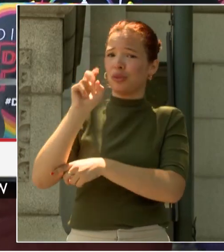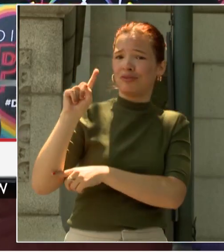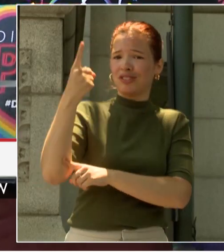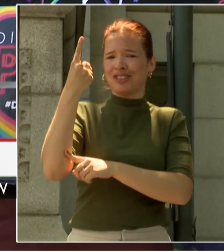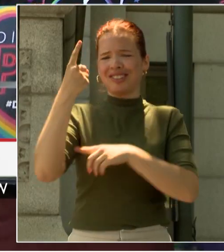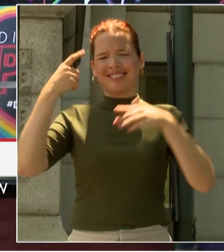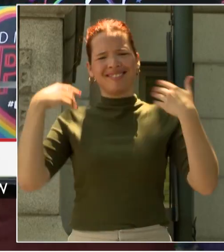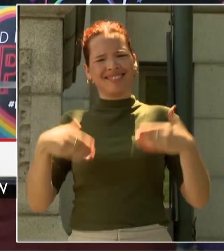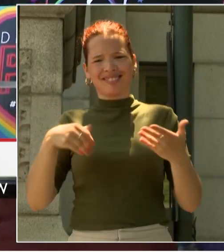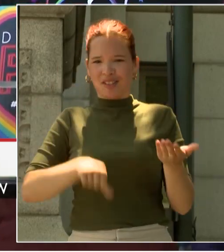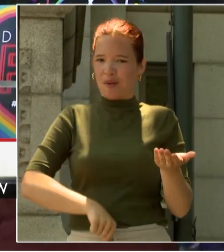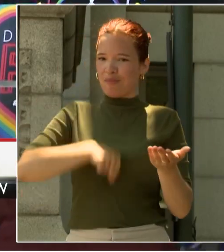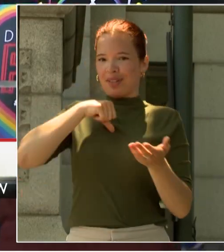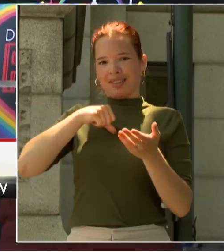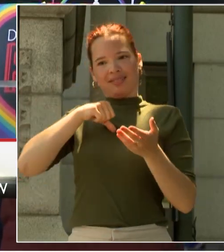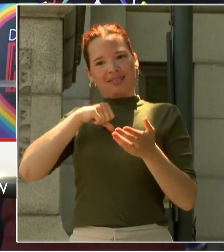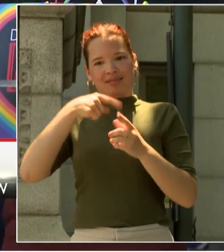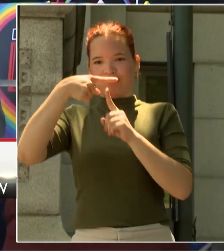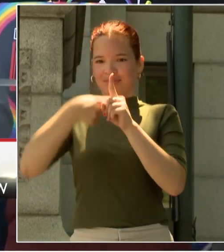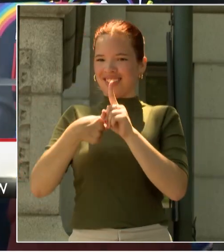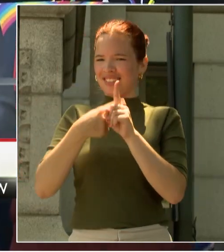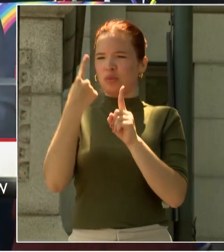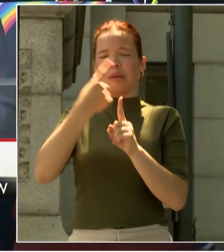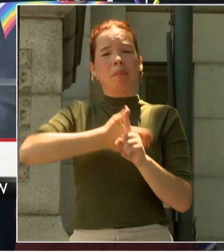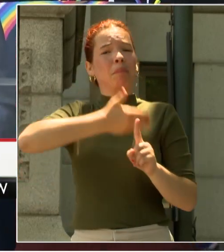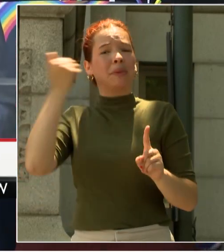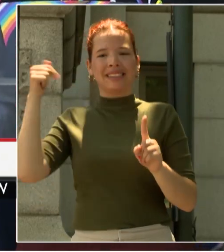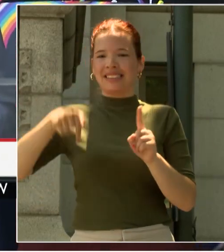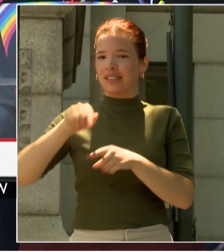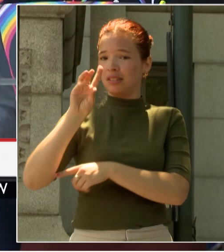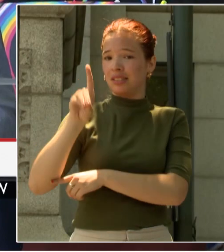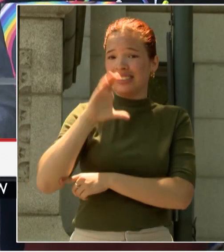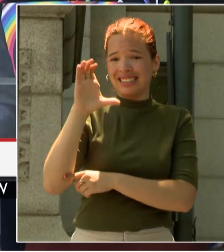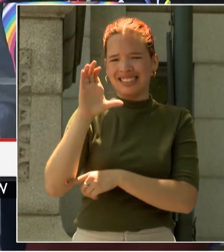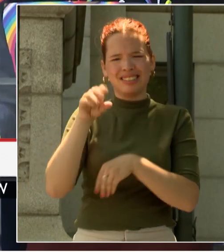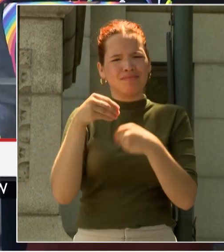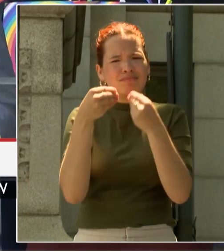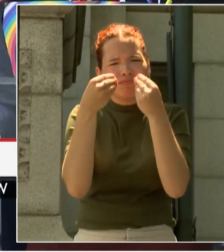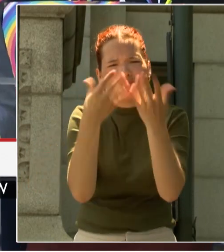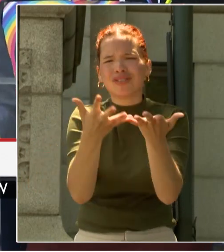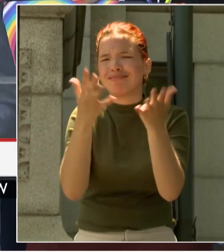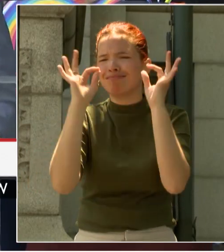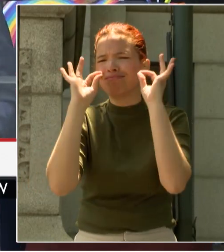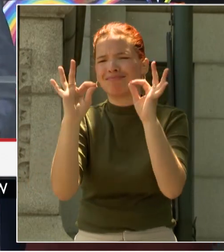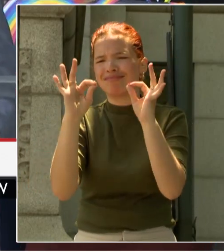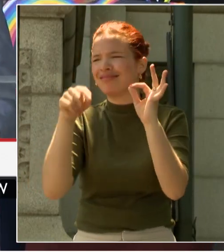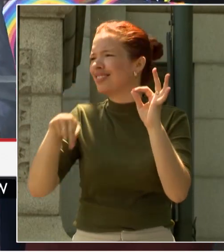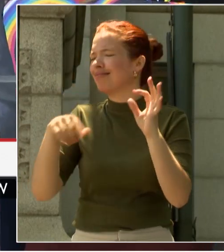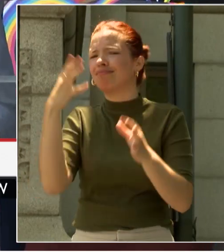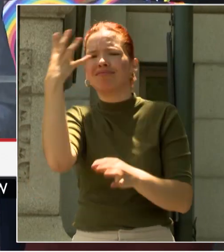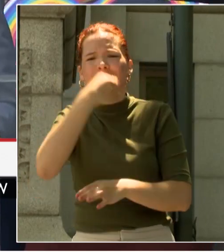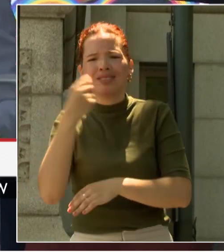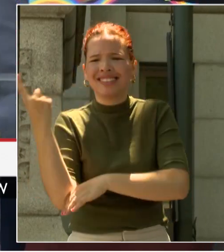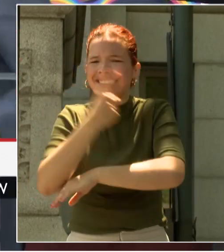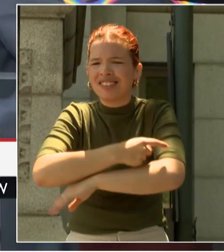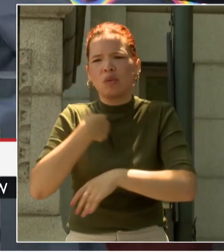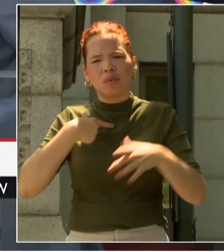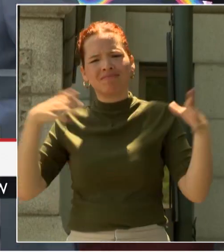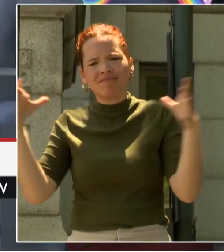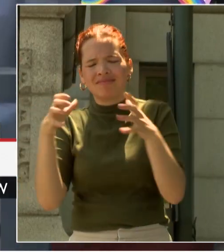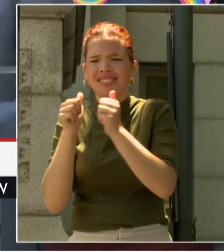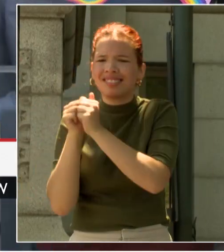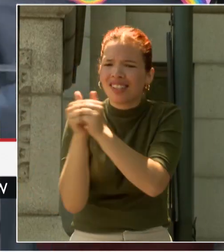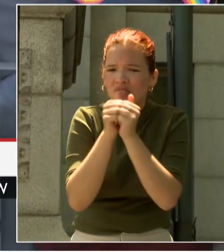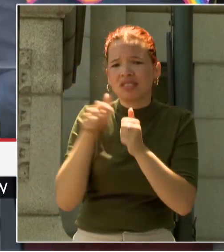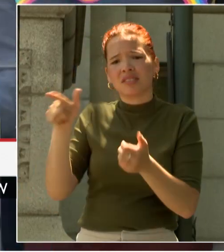Month with the best that Washington has to offer in terms of a beautiful day to be together. Mayor Bowser, Director